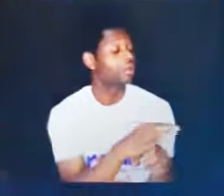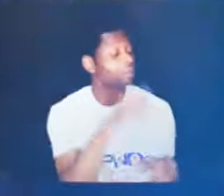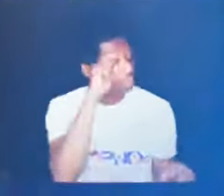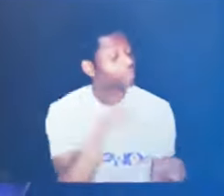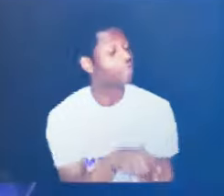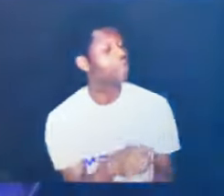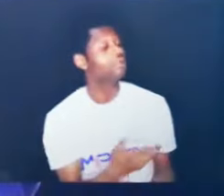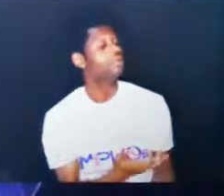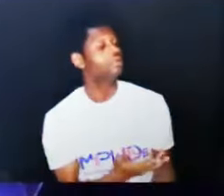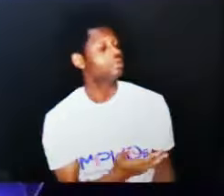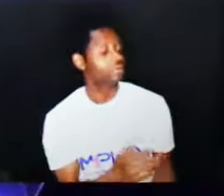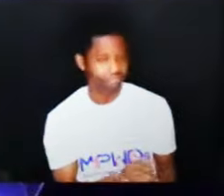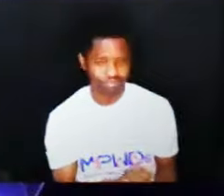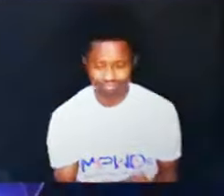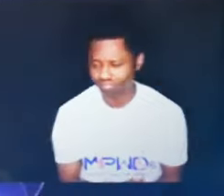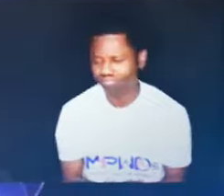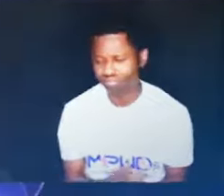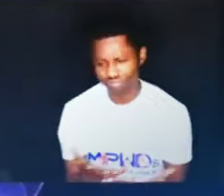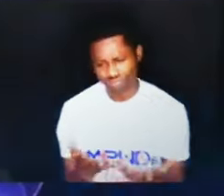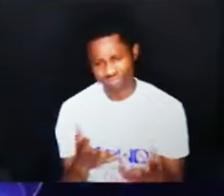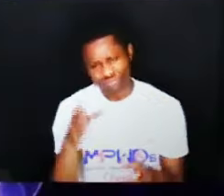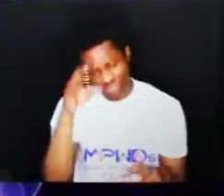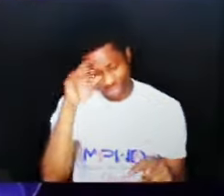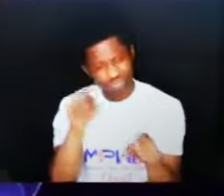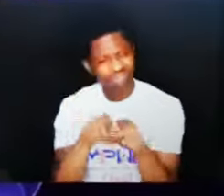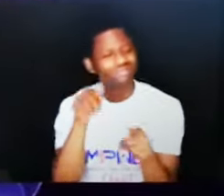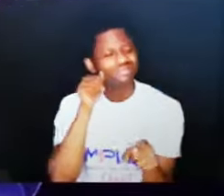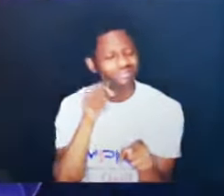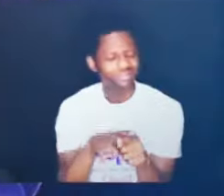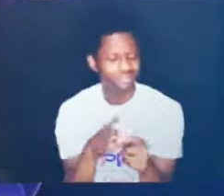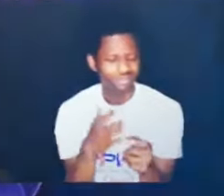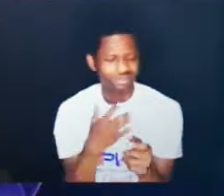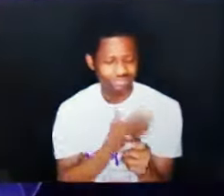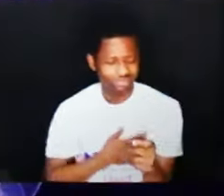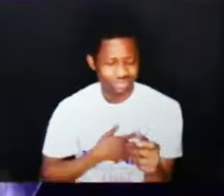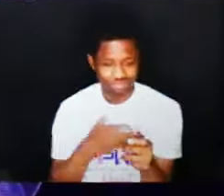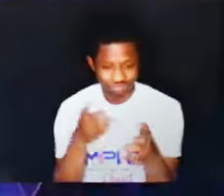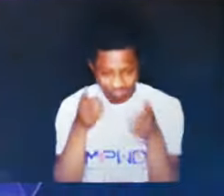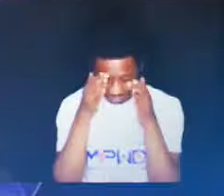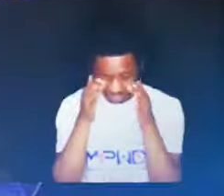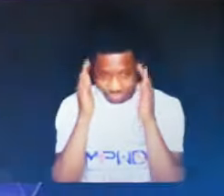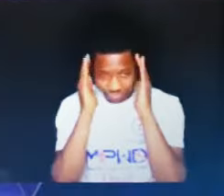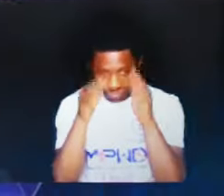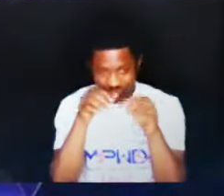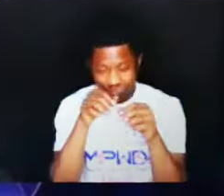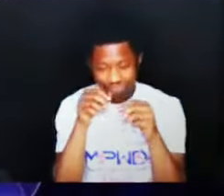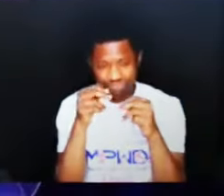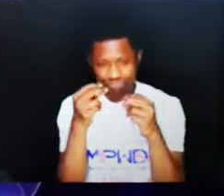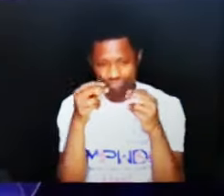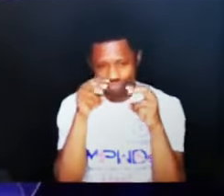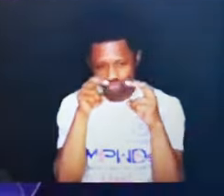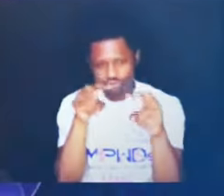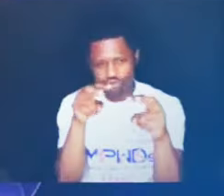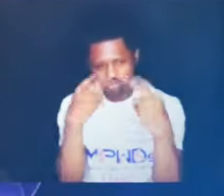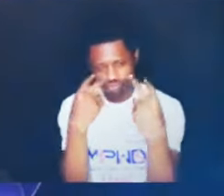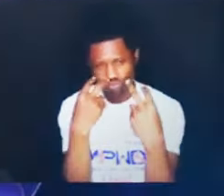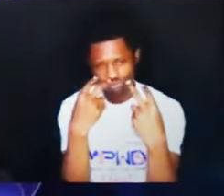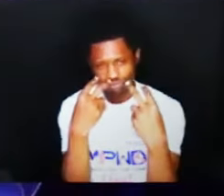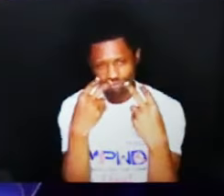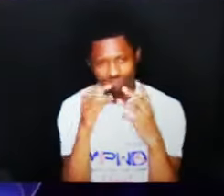Brothers, I don't know. And sisters, please lift your heads. Mr. Mautiso. And look at me. Now,